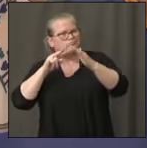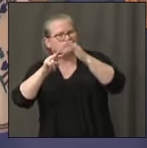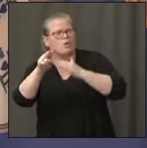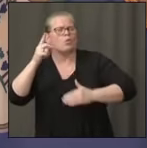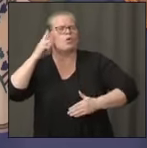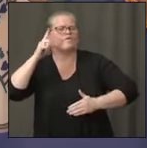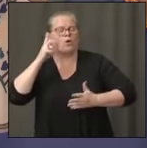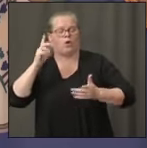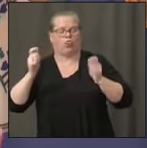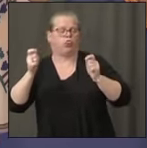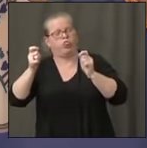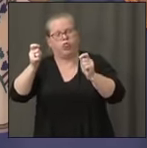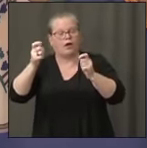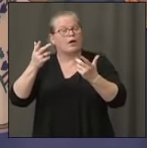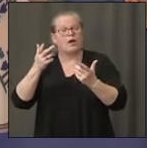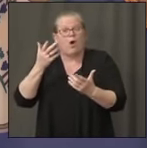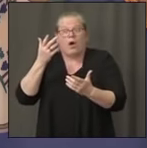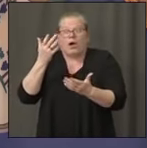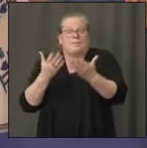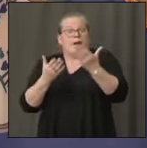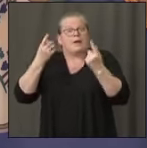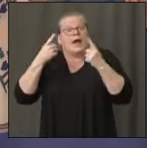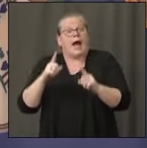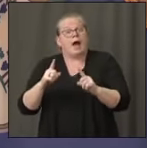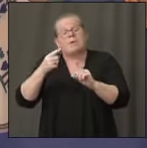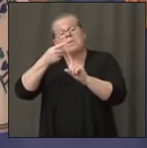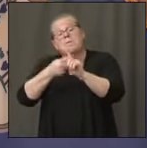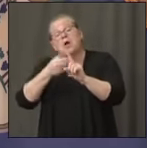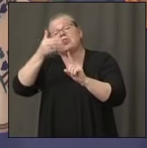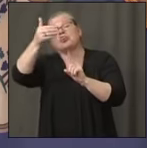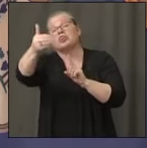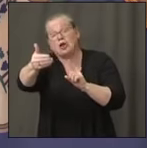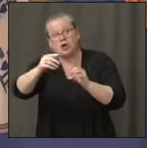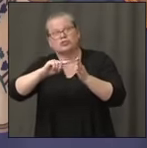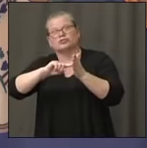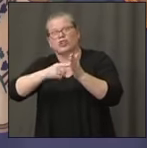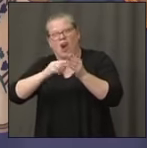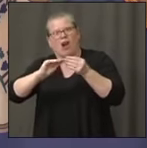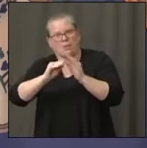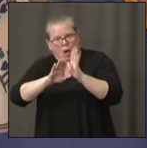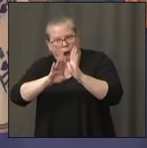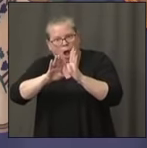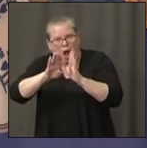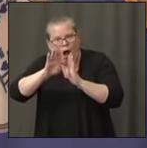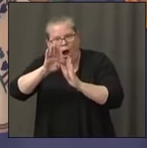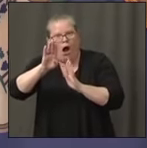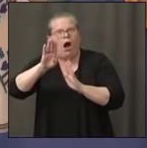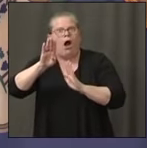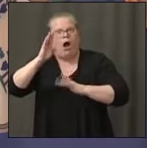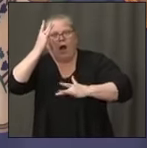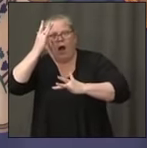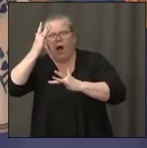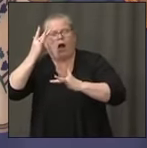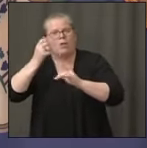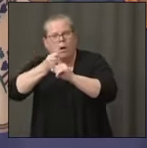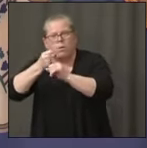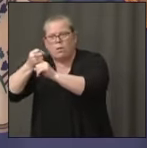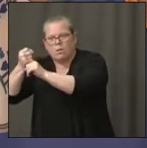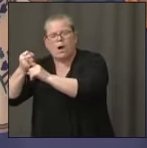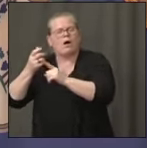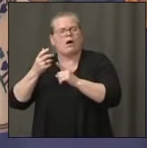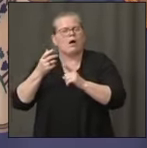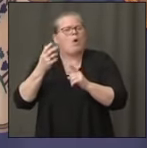-up like you've seen in a lot of those red states. Why do we want to give people an idea of what it looks like? Well, so you can plan. So you can have some